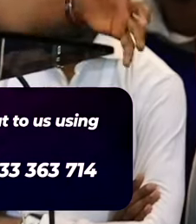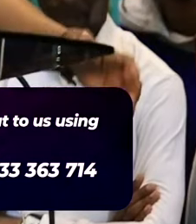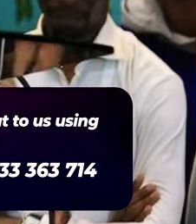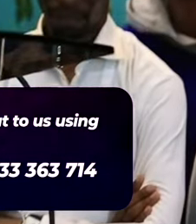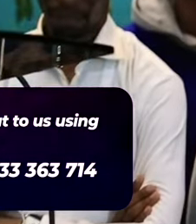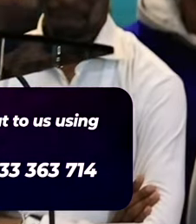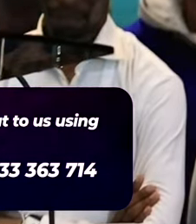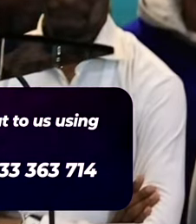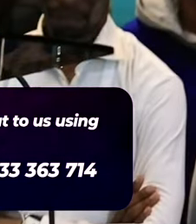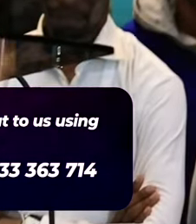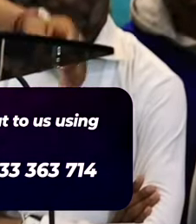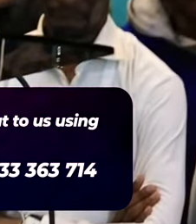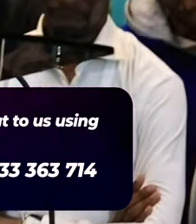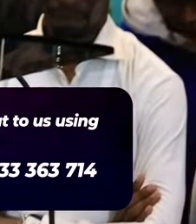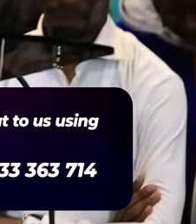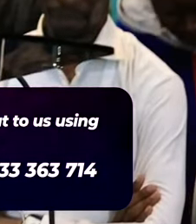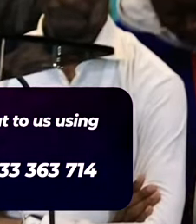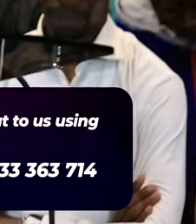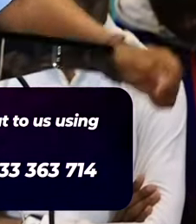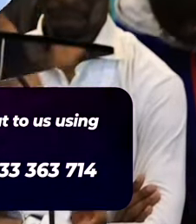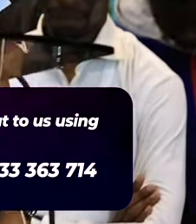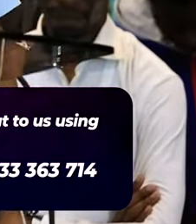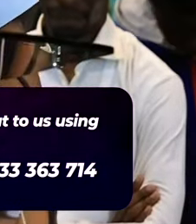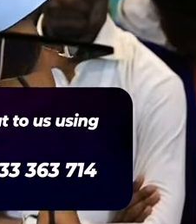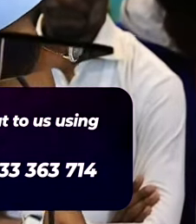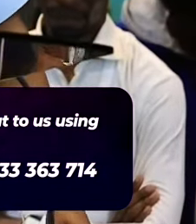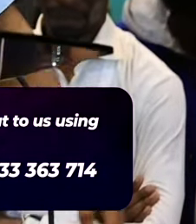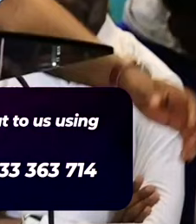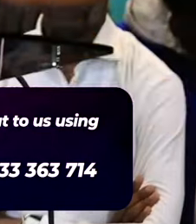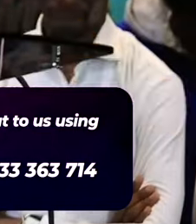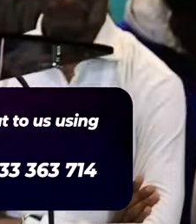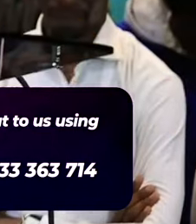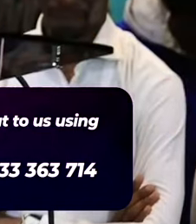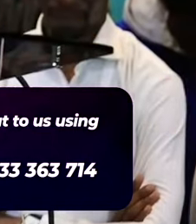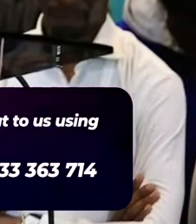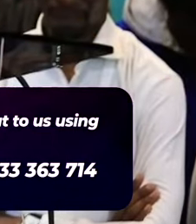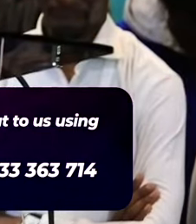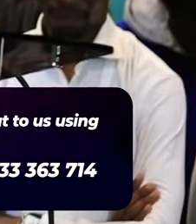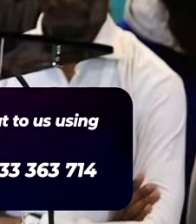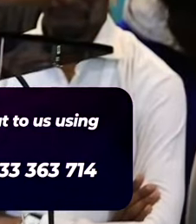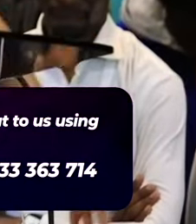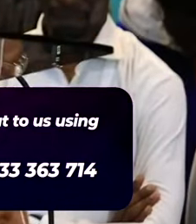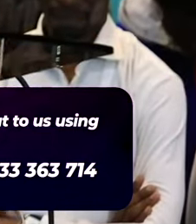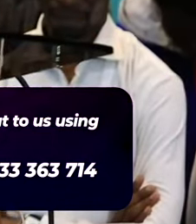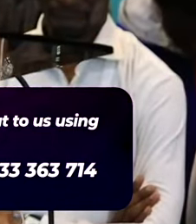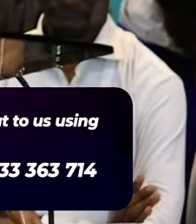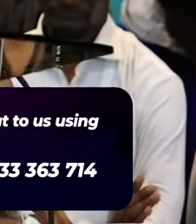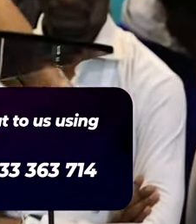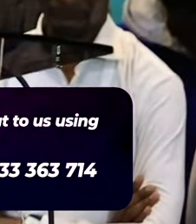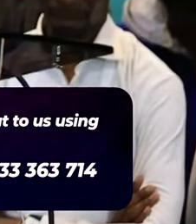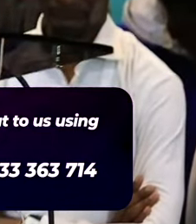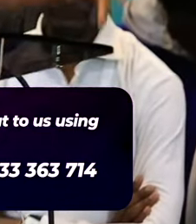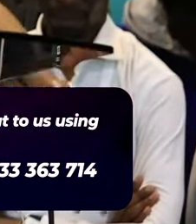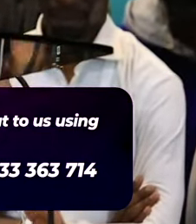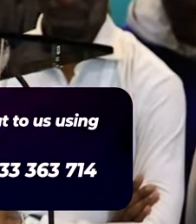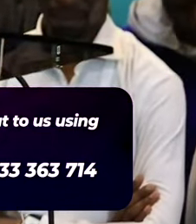generational pattern, any generational curse that is in this dimension and in this area